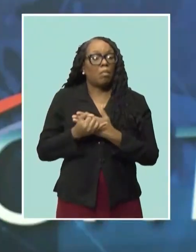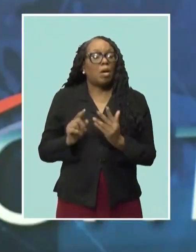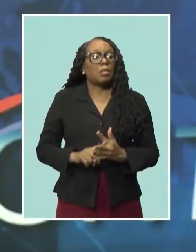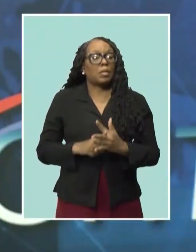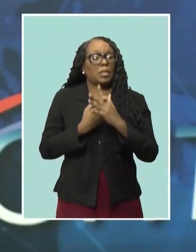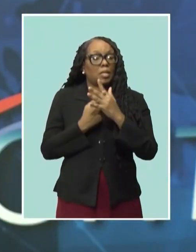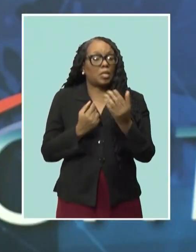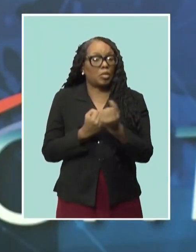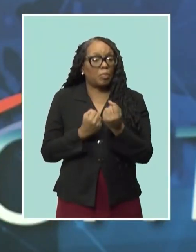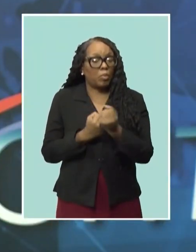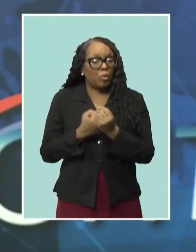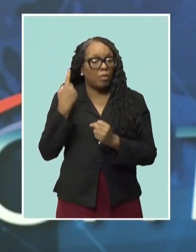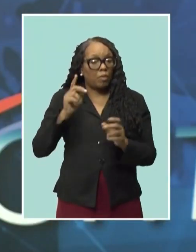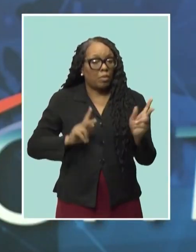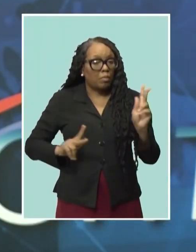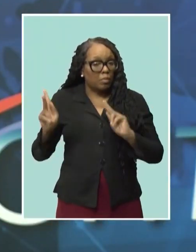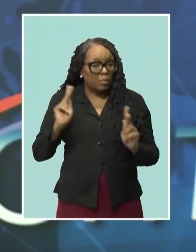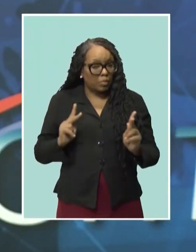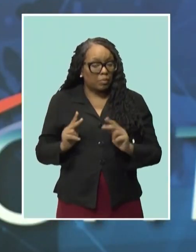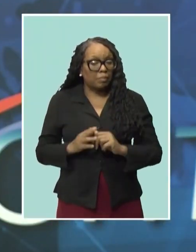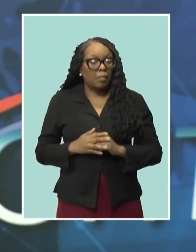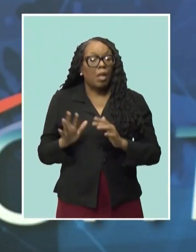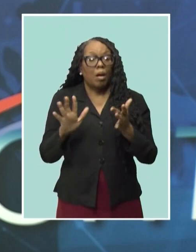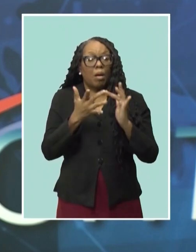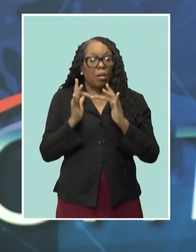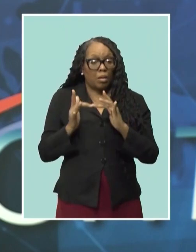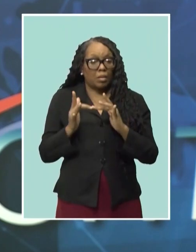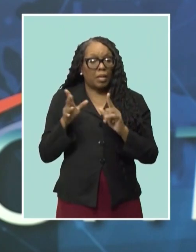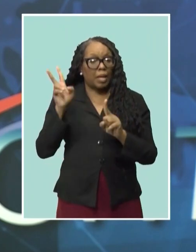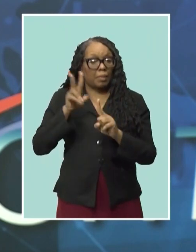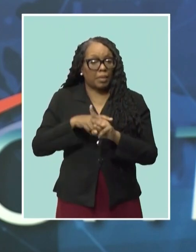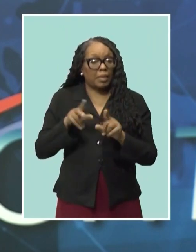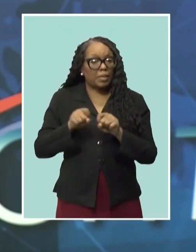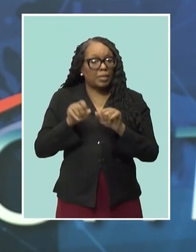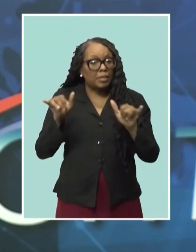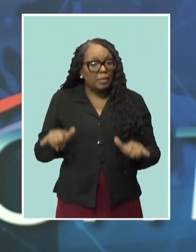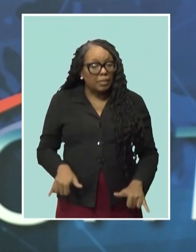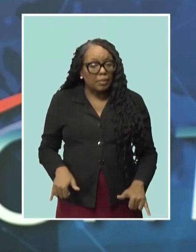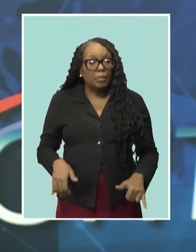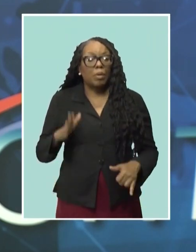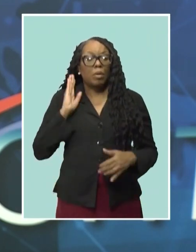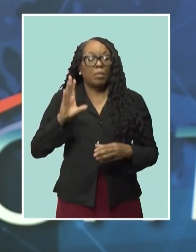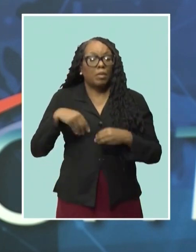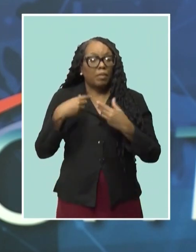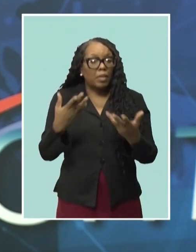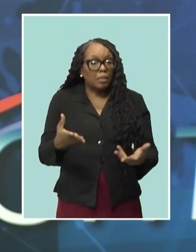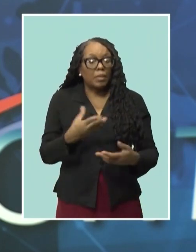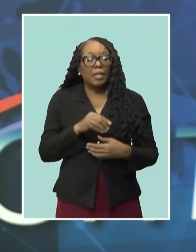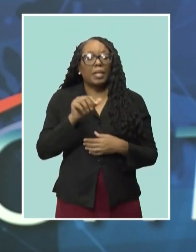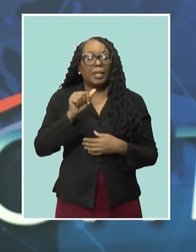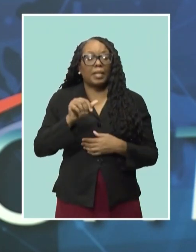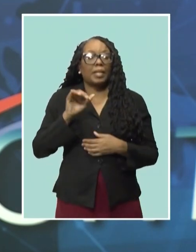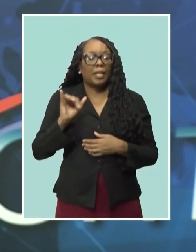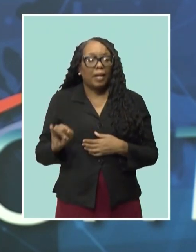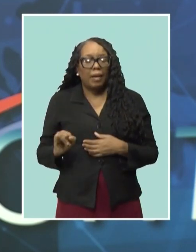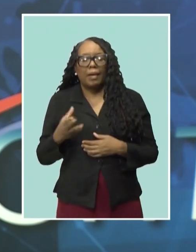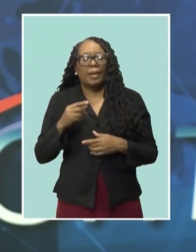awarded grants, online application systems, data analysis, and artificial intelligence for routine